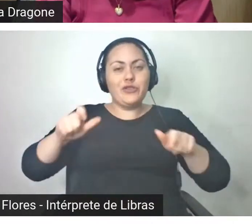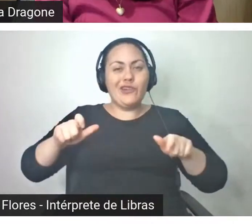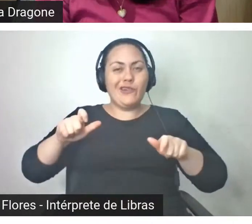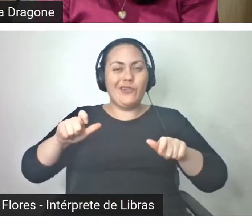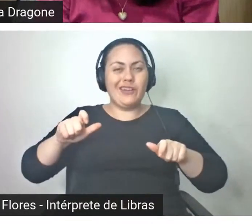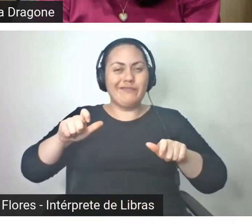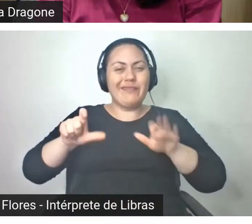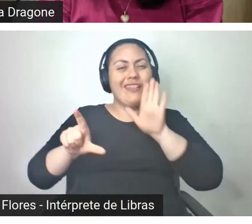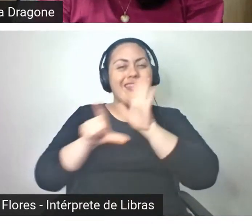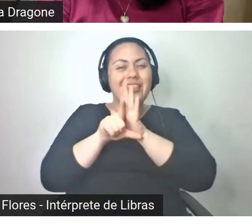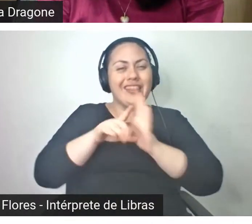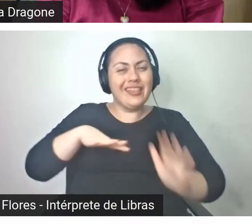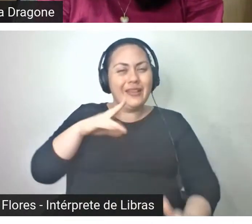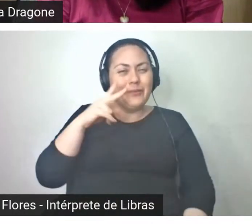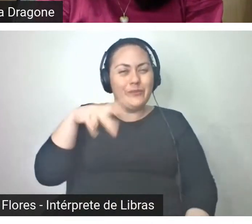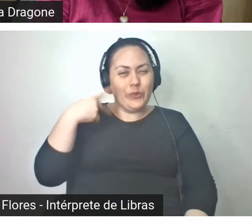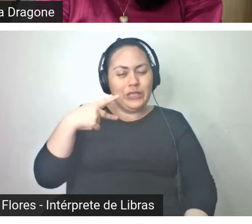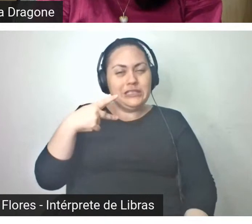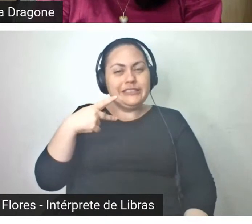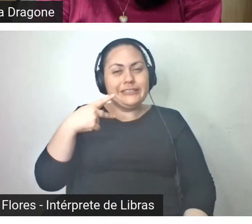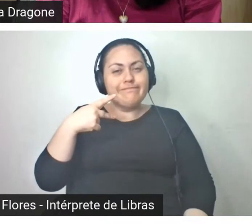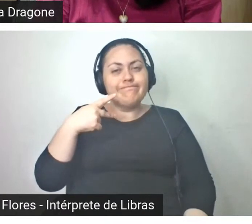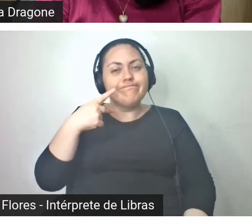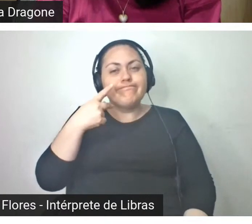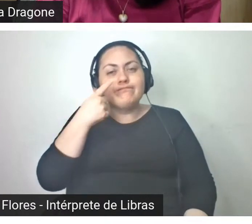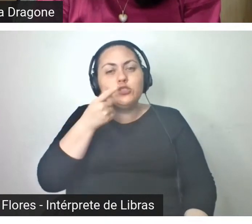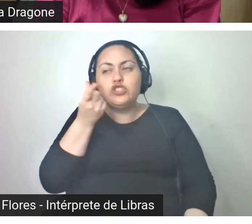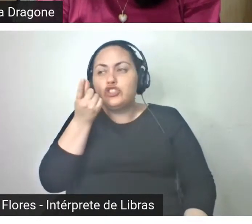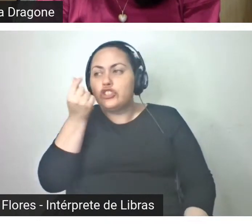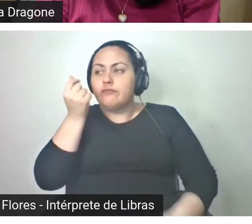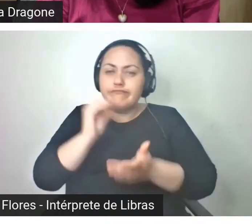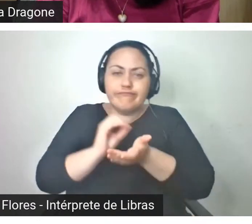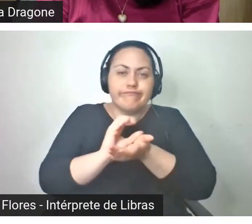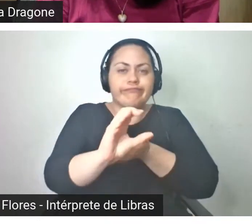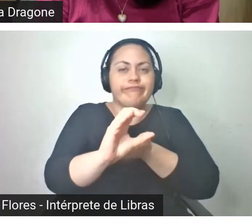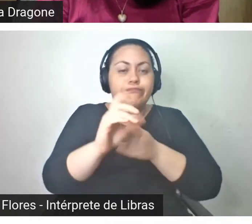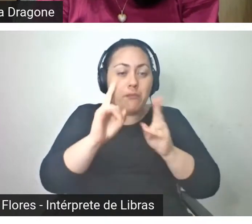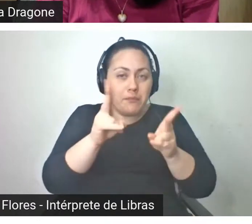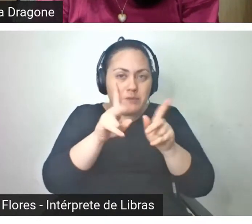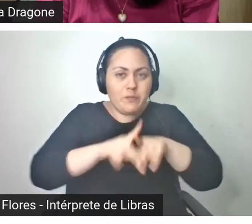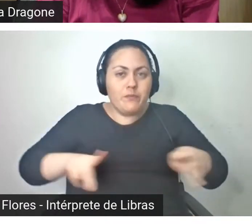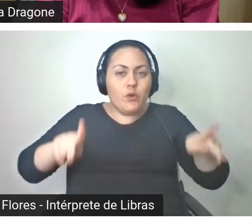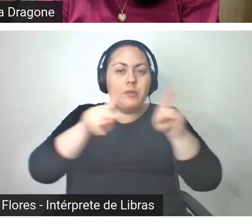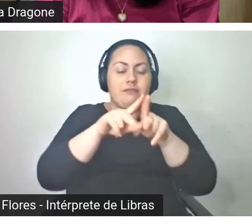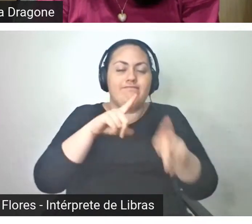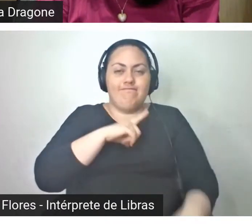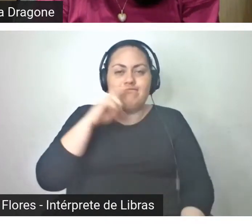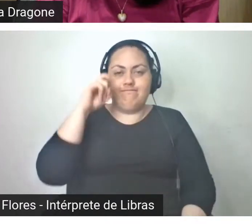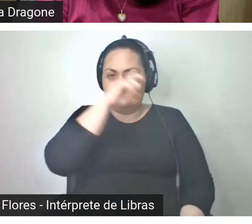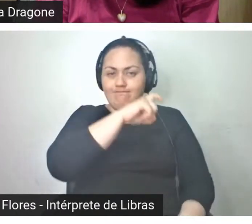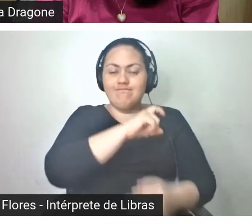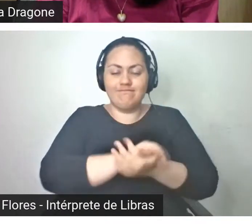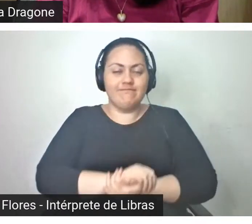conseguir dinheiro e direcionar especificamente para essas populações. Right. I think if